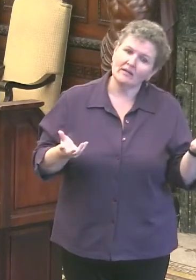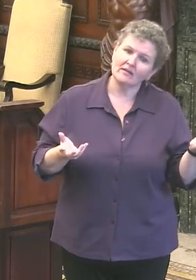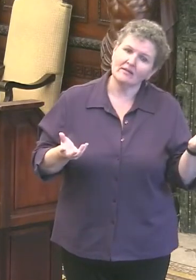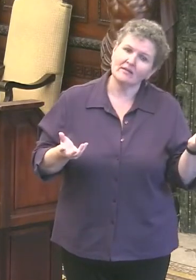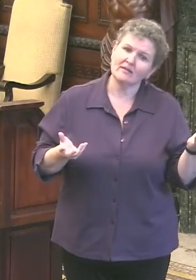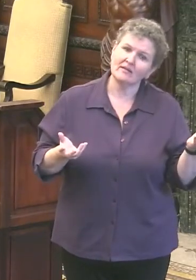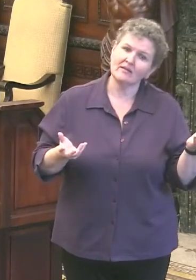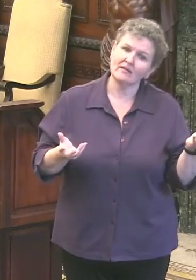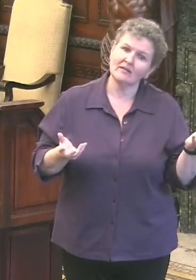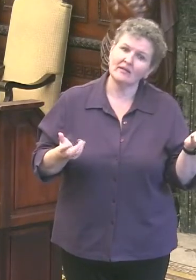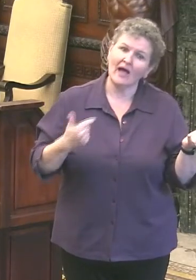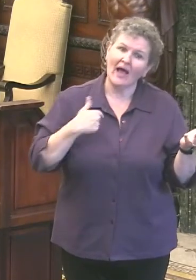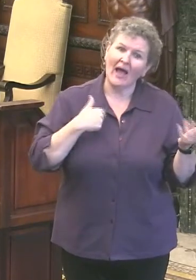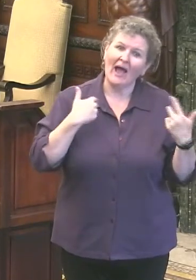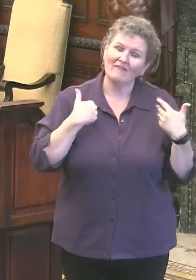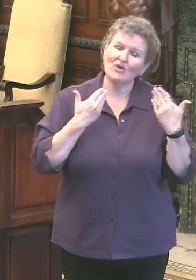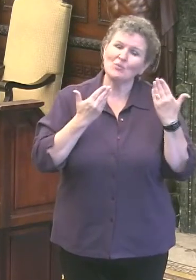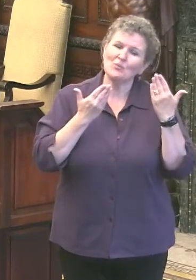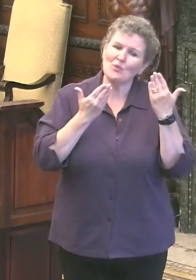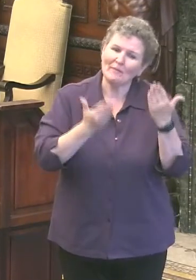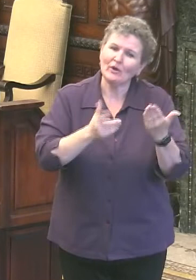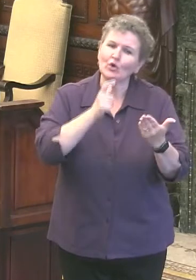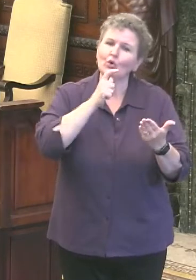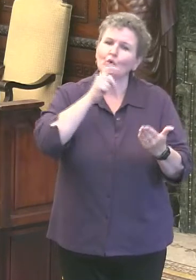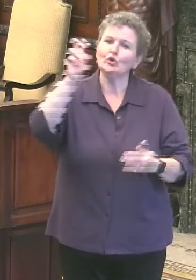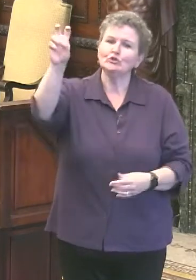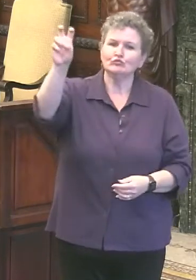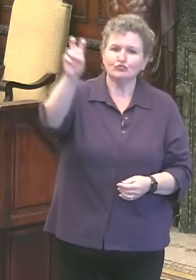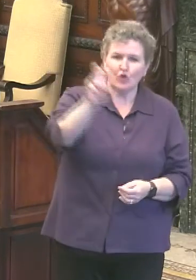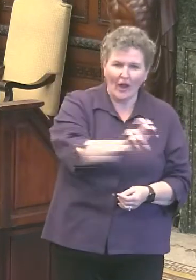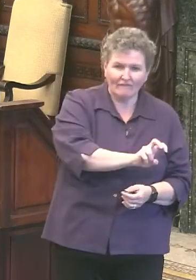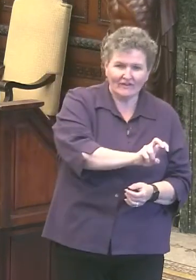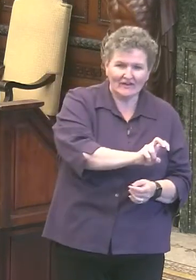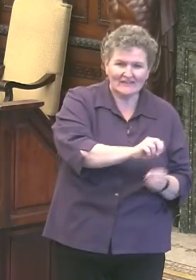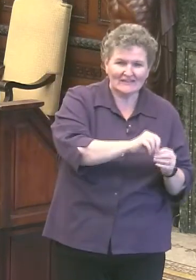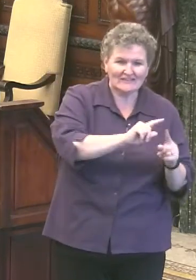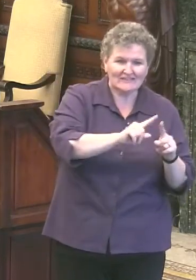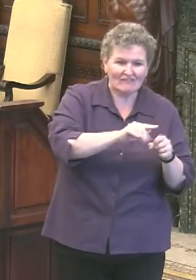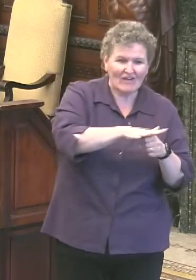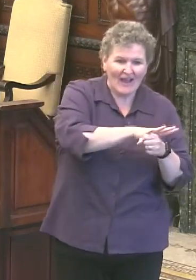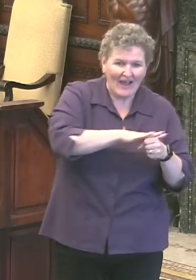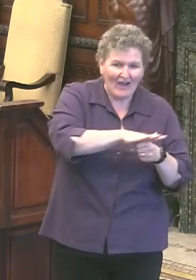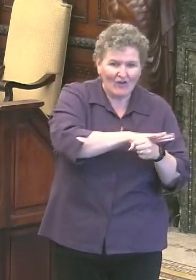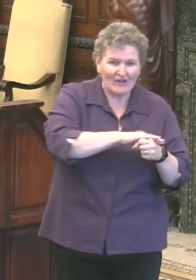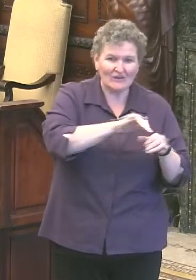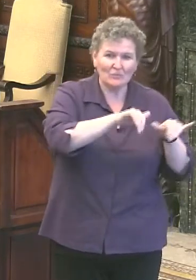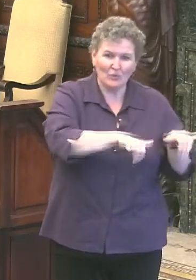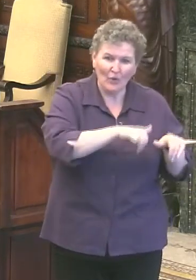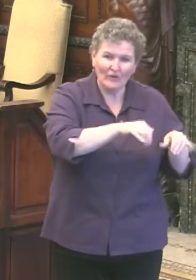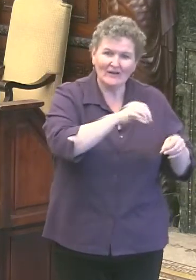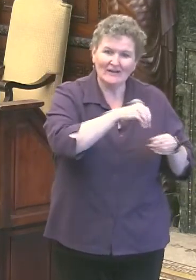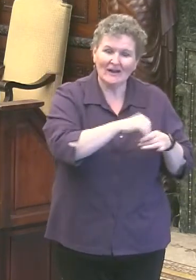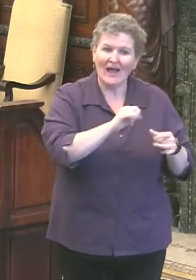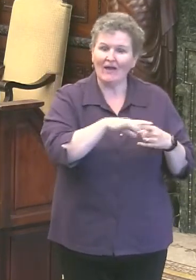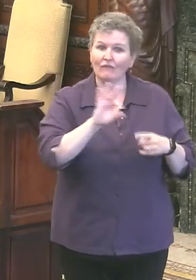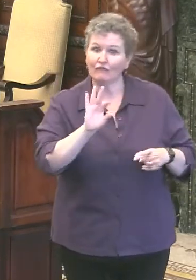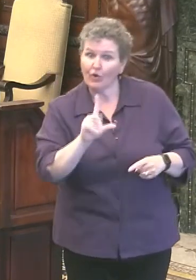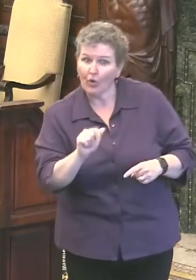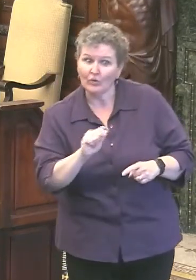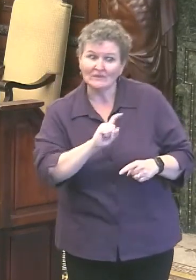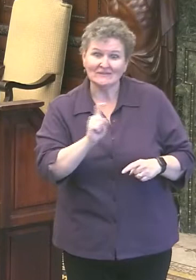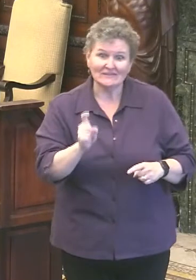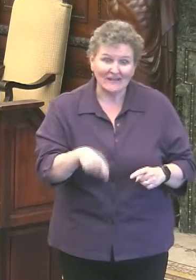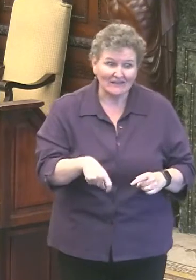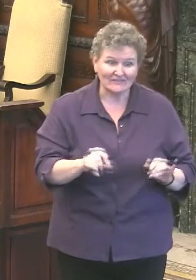Still have a recommendation that are people who travel from high incidence areas. Again, that includes states like Florida and Texas, where they have very, very high rates.